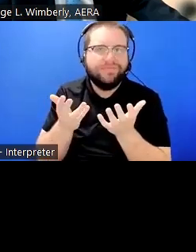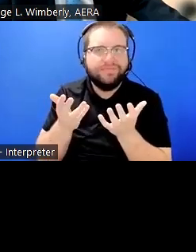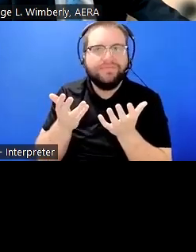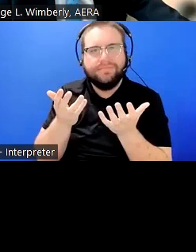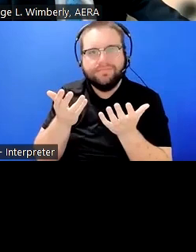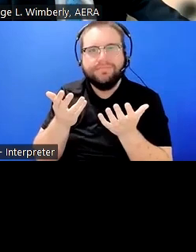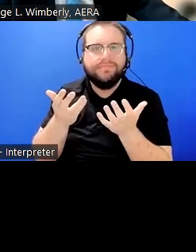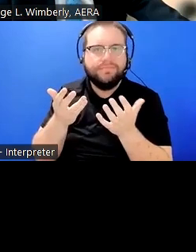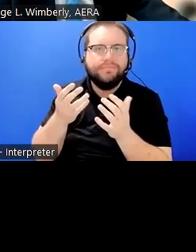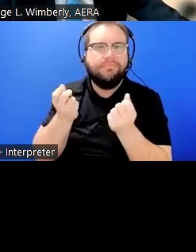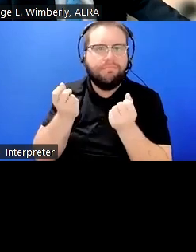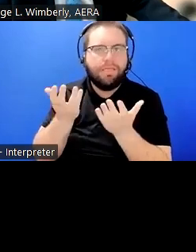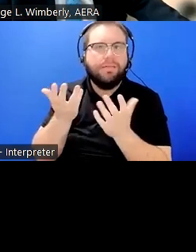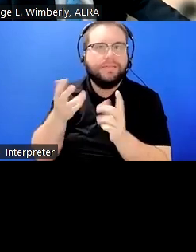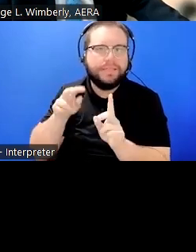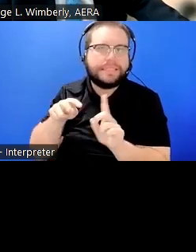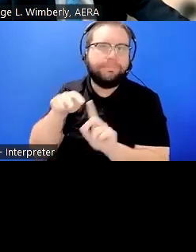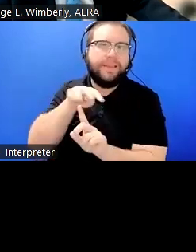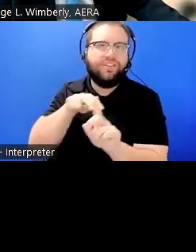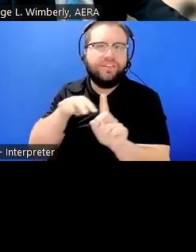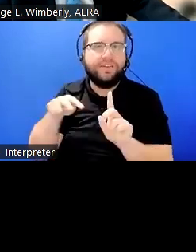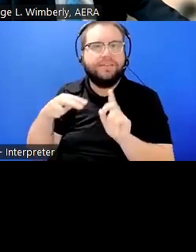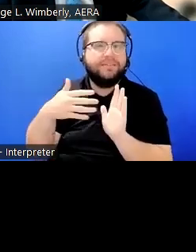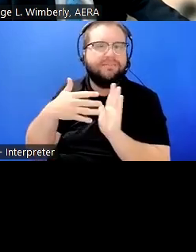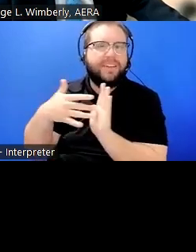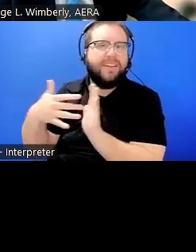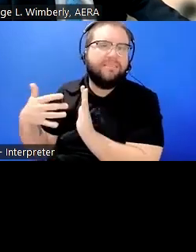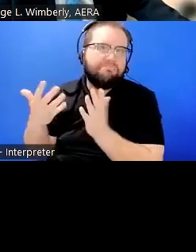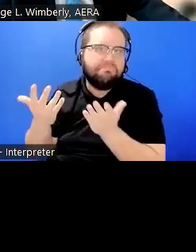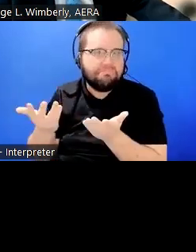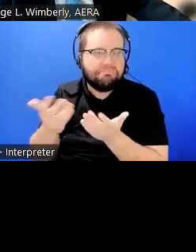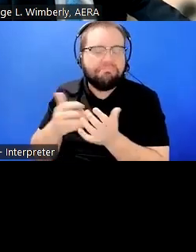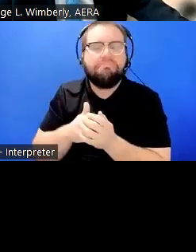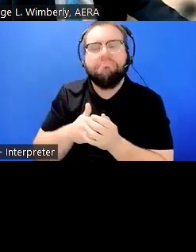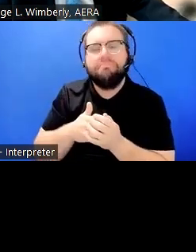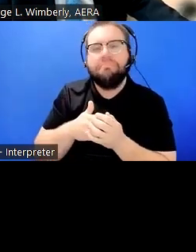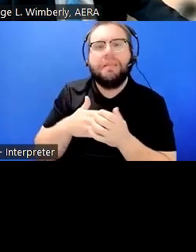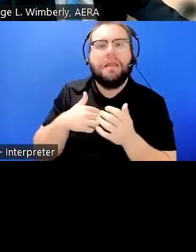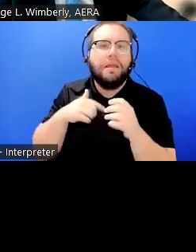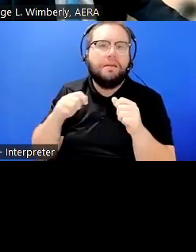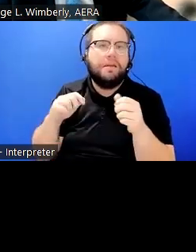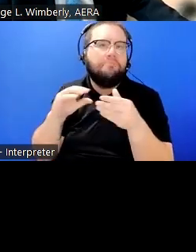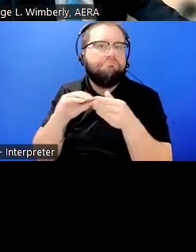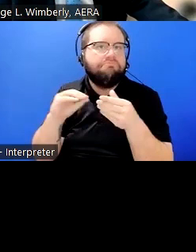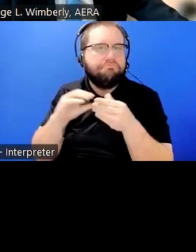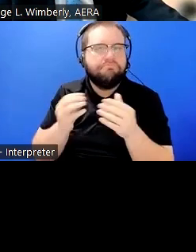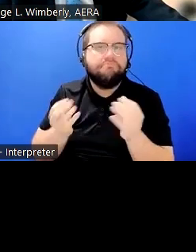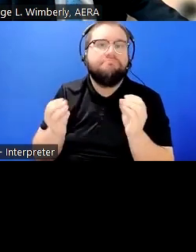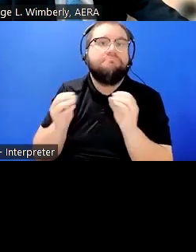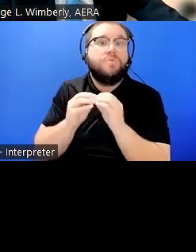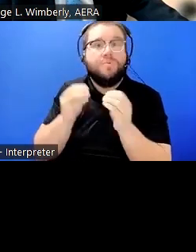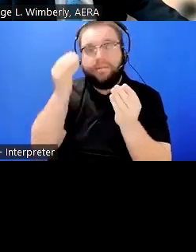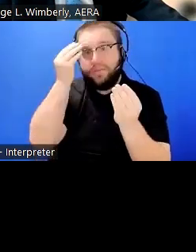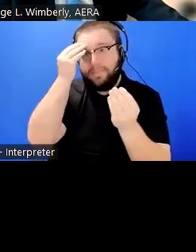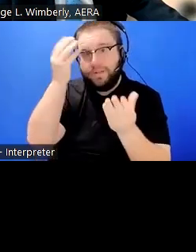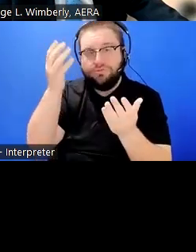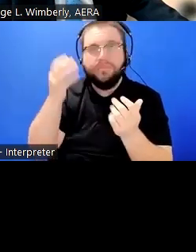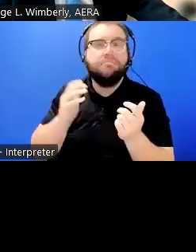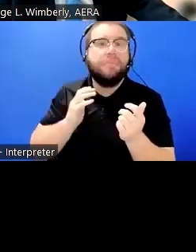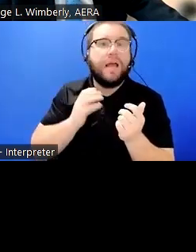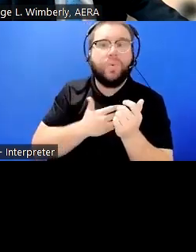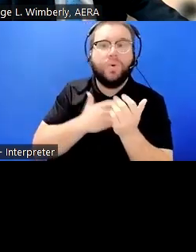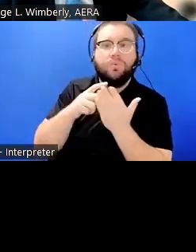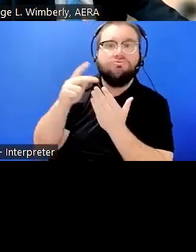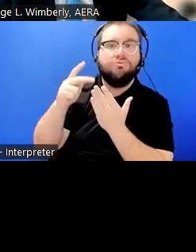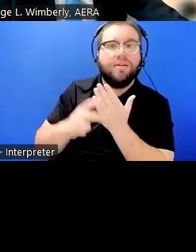So as I tell you a little bit more about this program, the Minority Dissertation Fellowship has been around now about 30